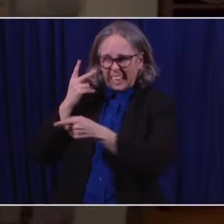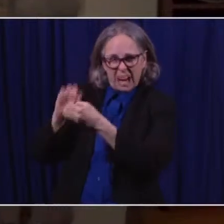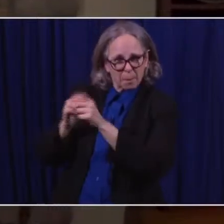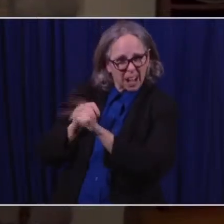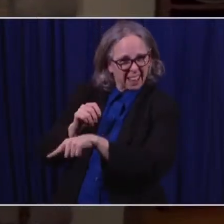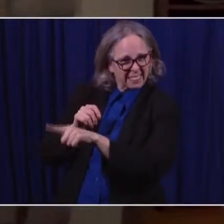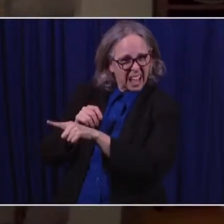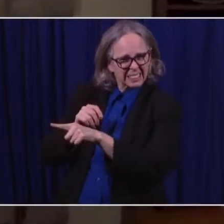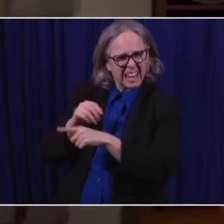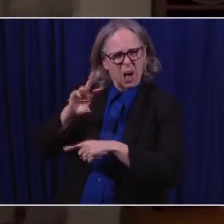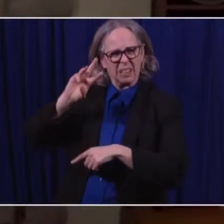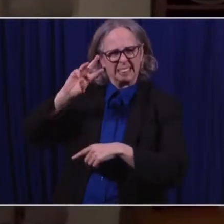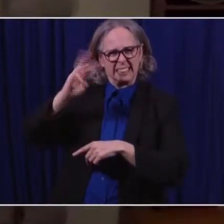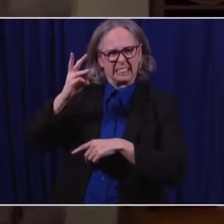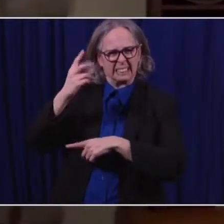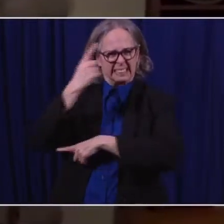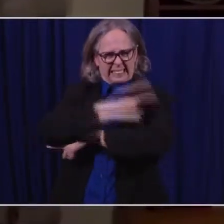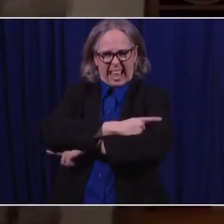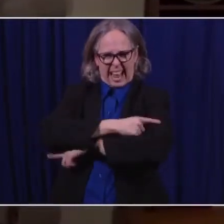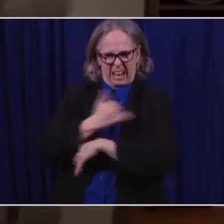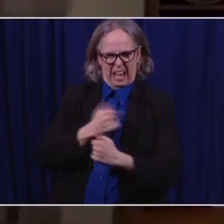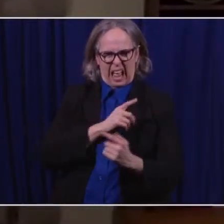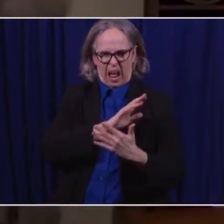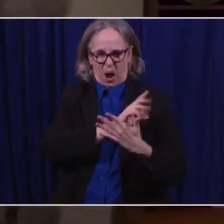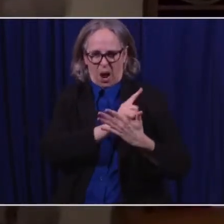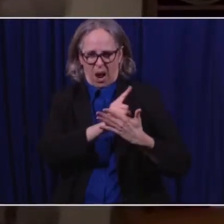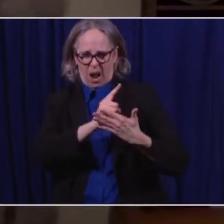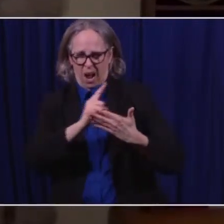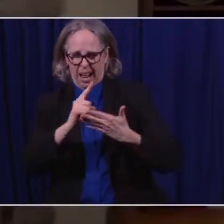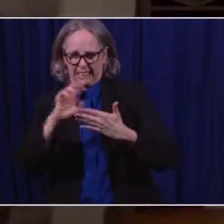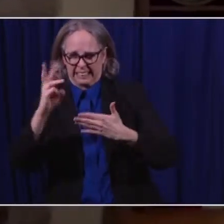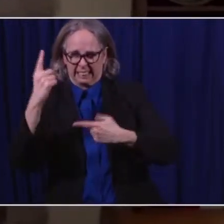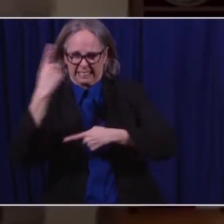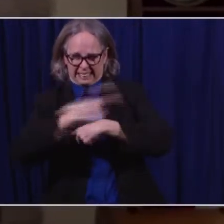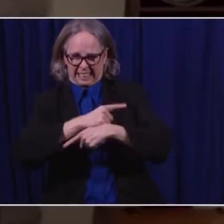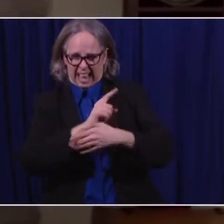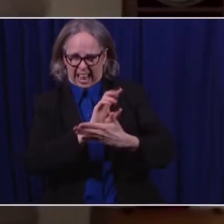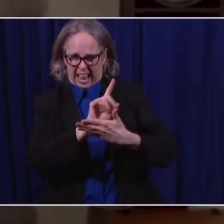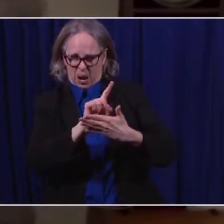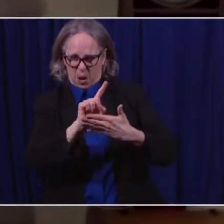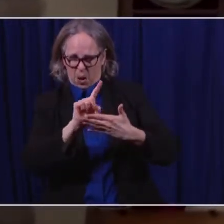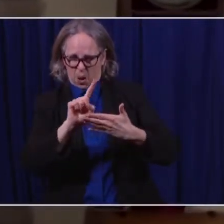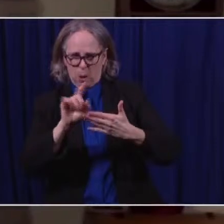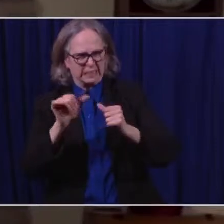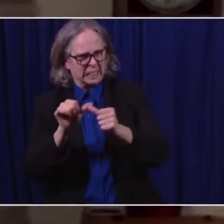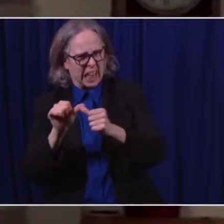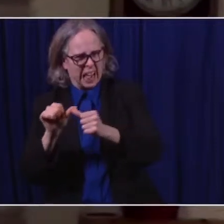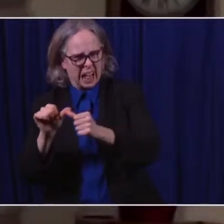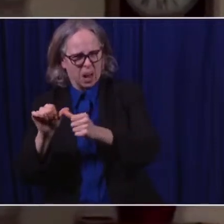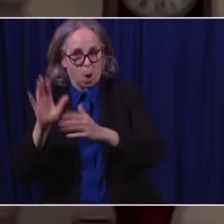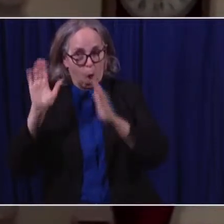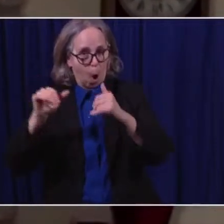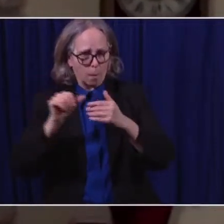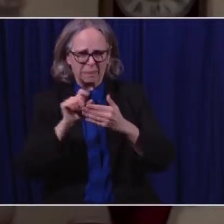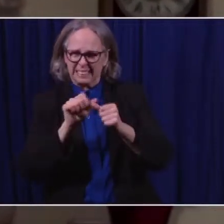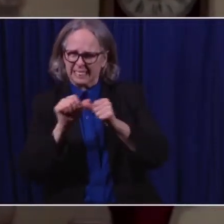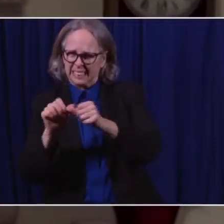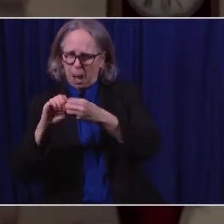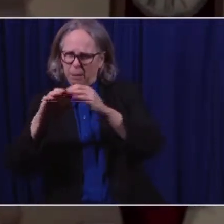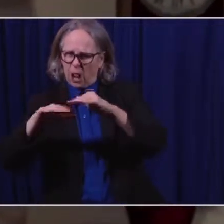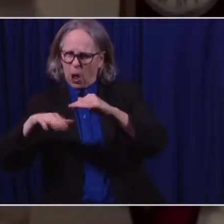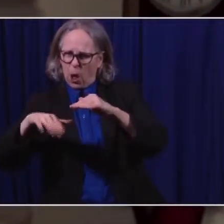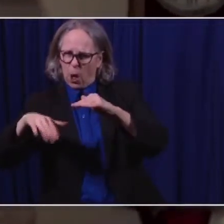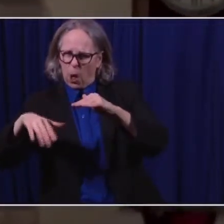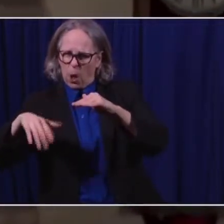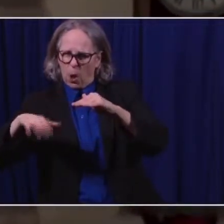day. So this should continue. We hope this is going to continue. And so we should be able to announce